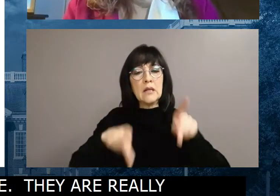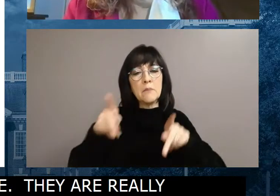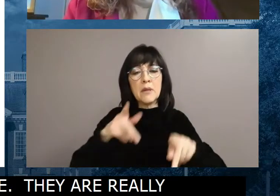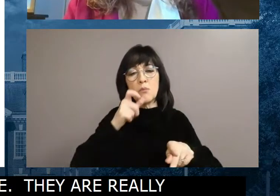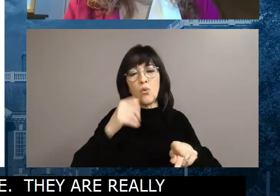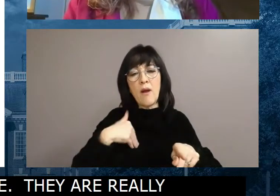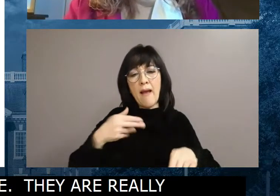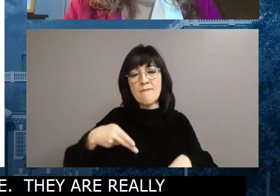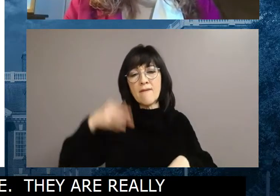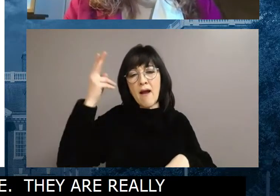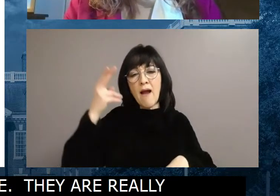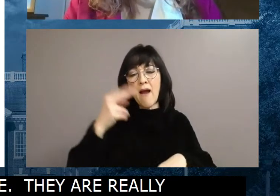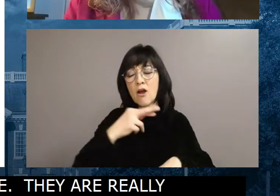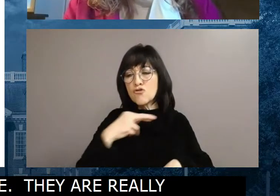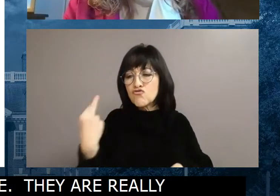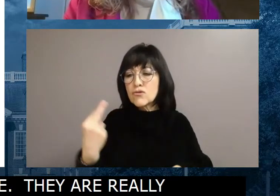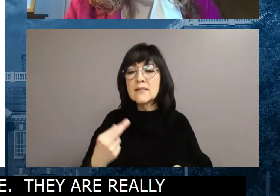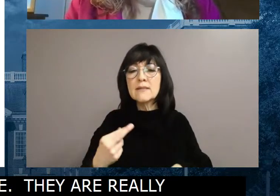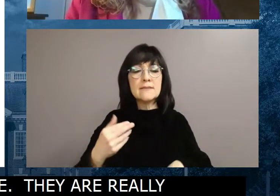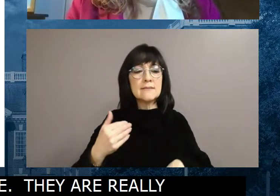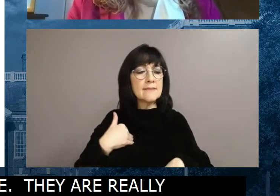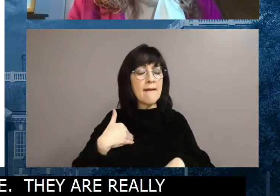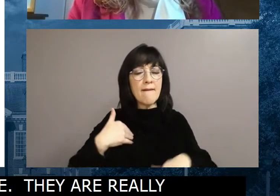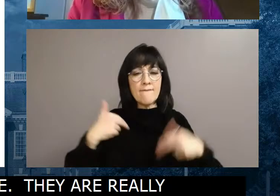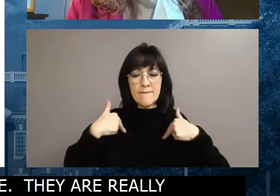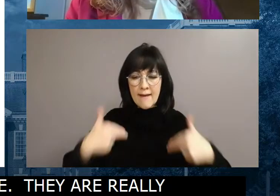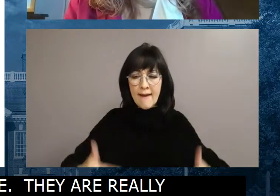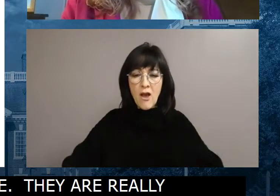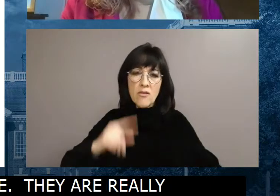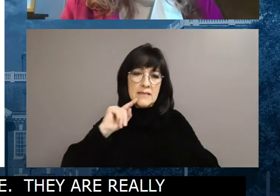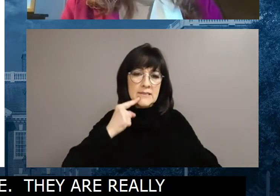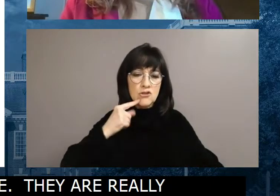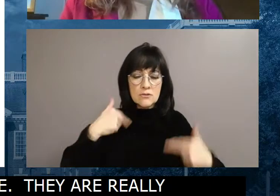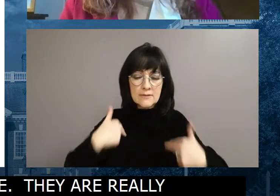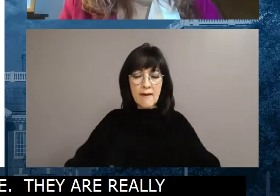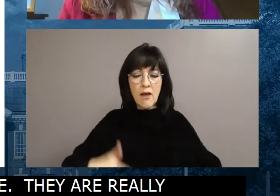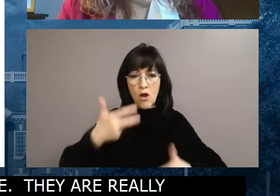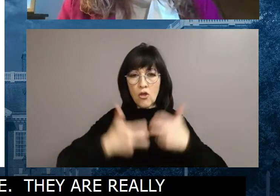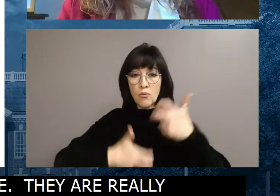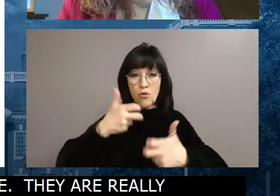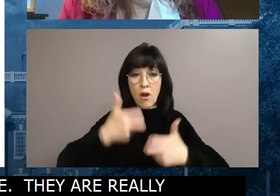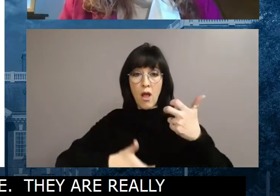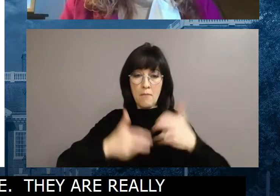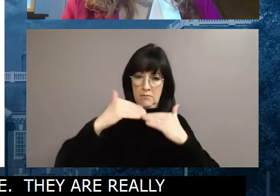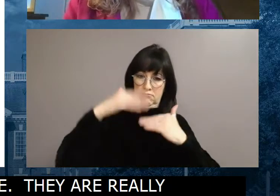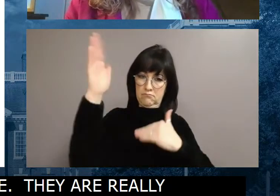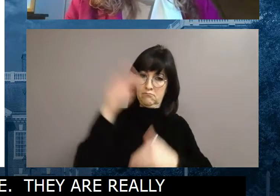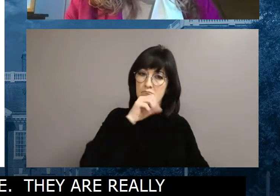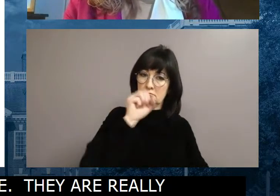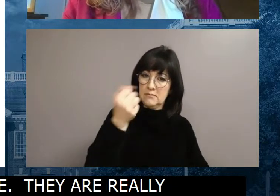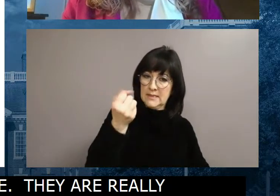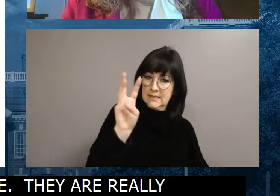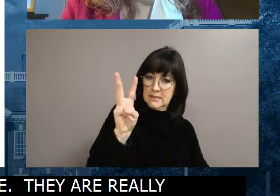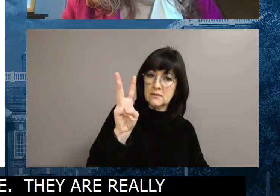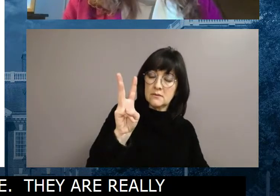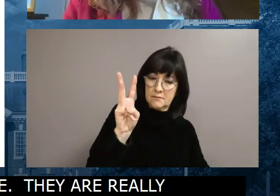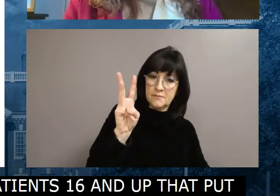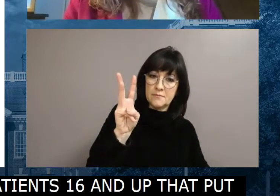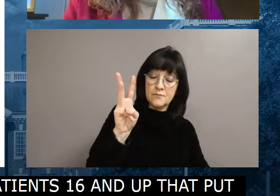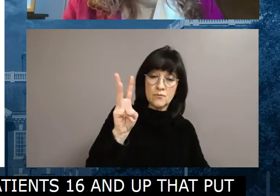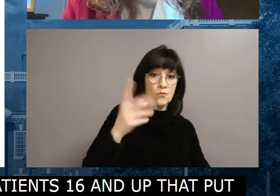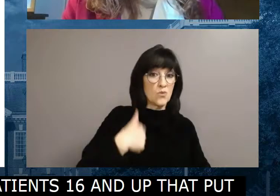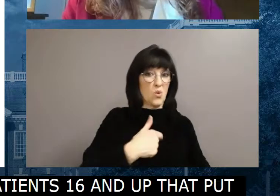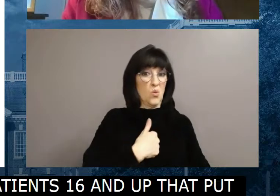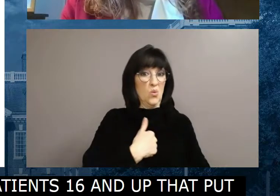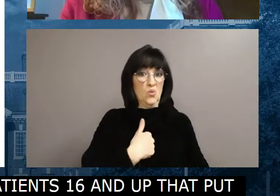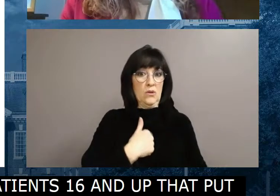at higher risk for COVID consequences. So we're really grateful to them for serving